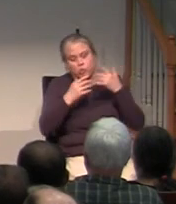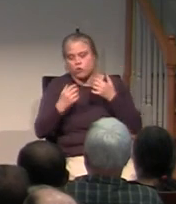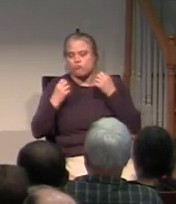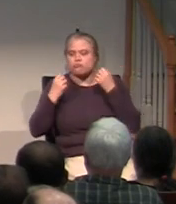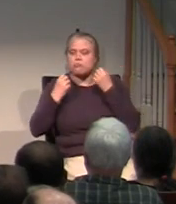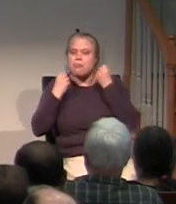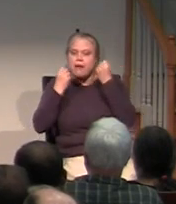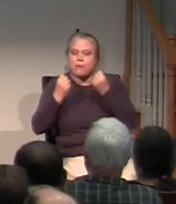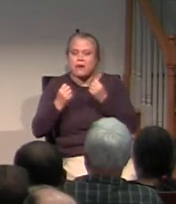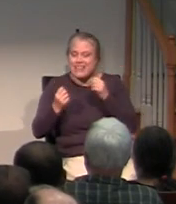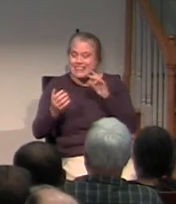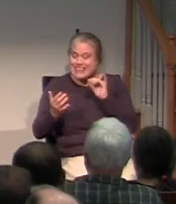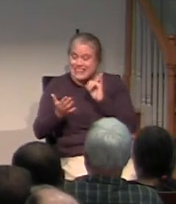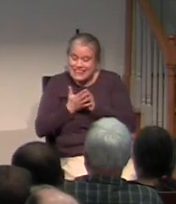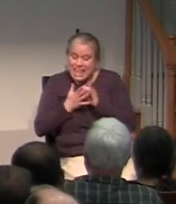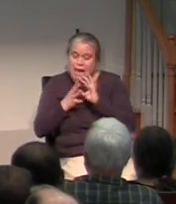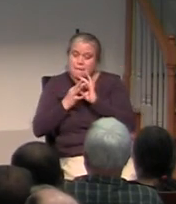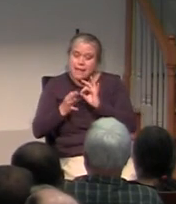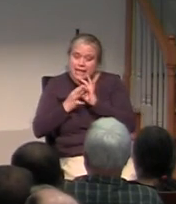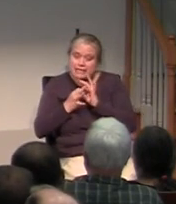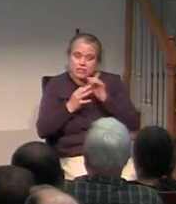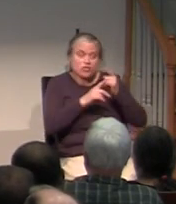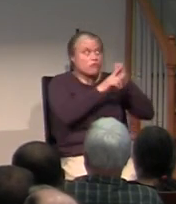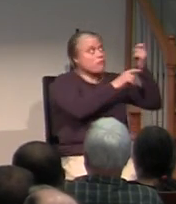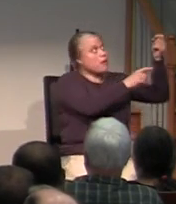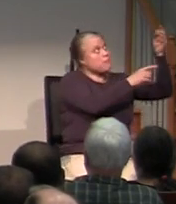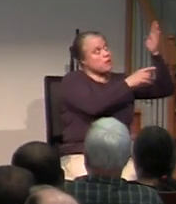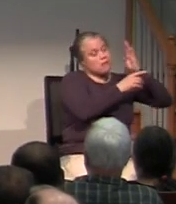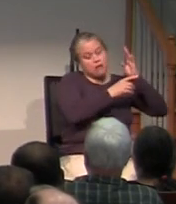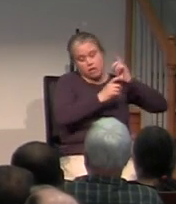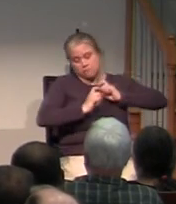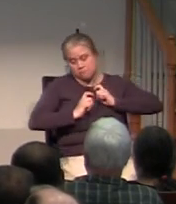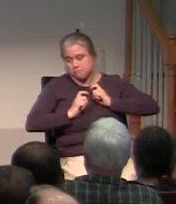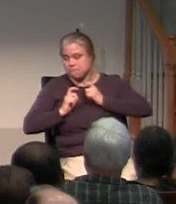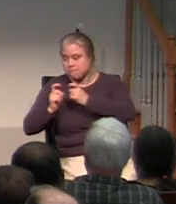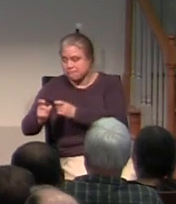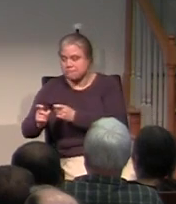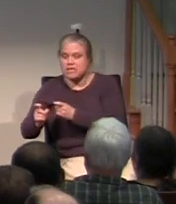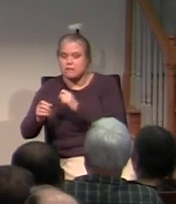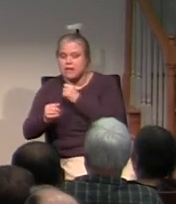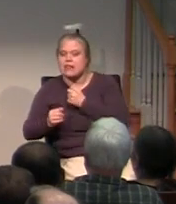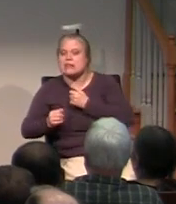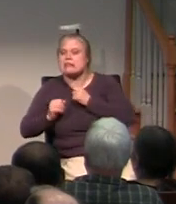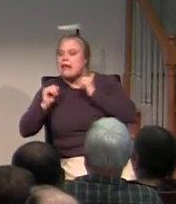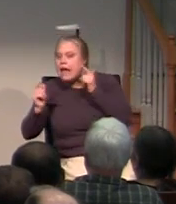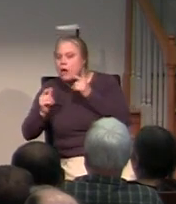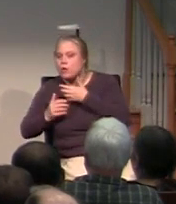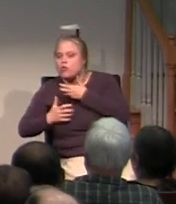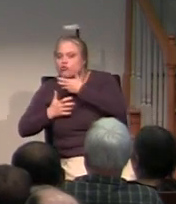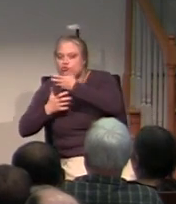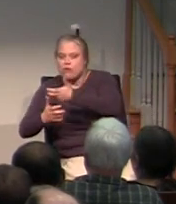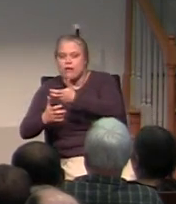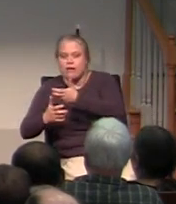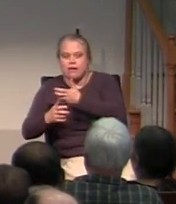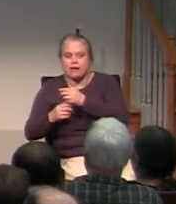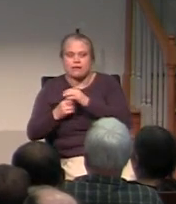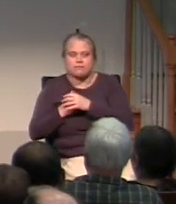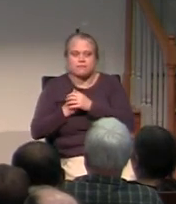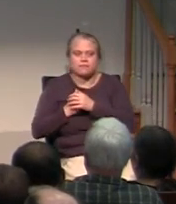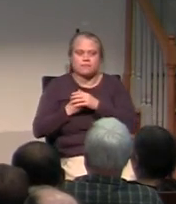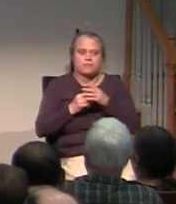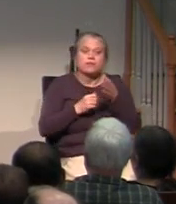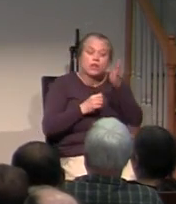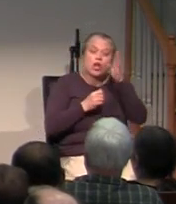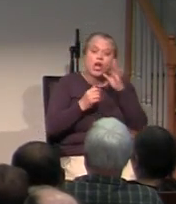this is the message given by God to be sounded forth in the loud cry of the third angel. God's